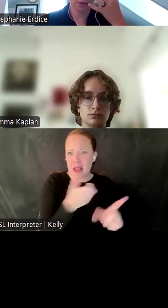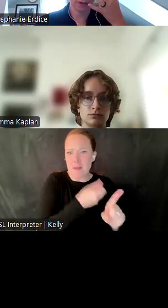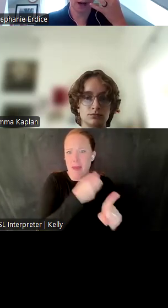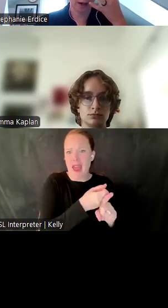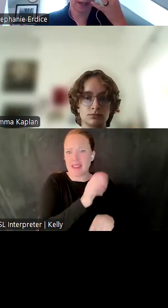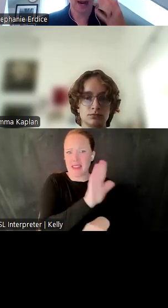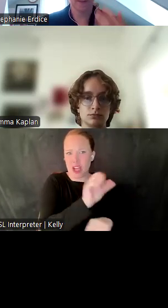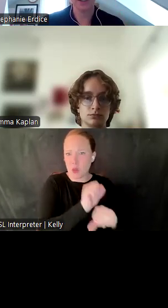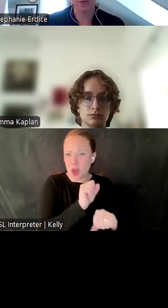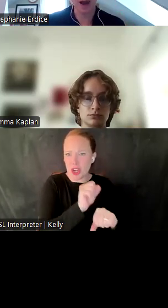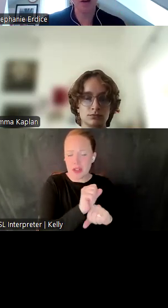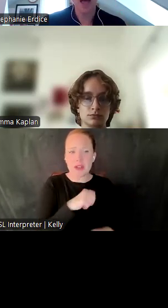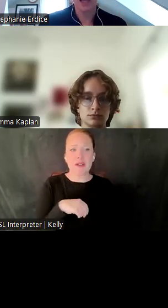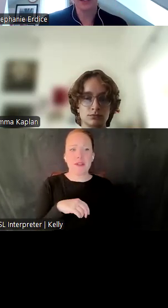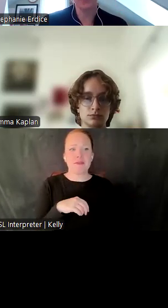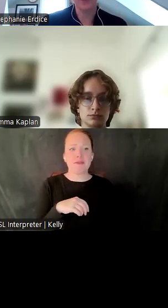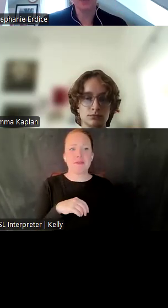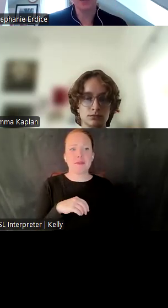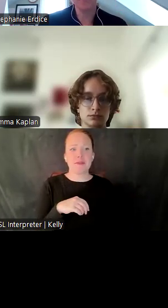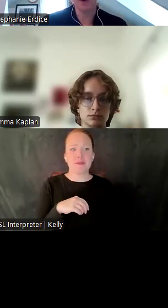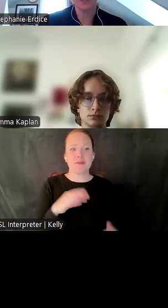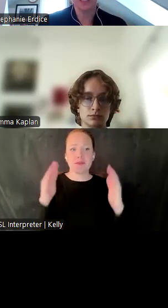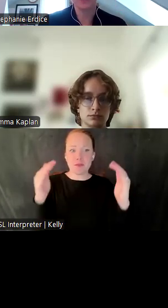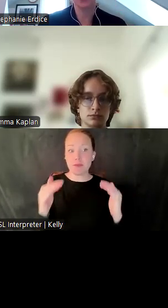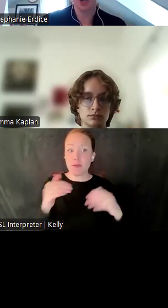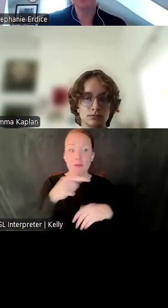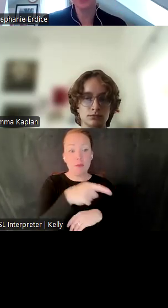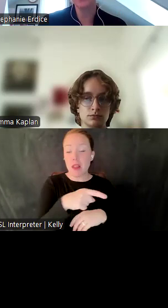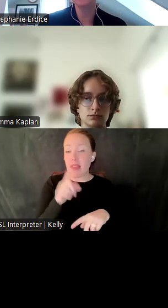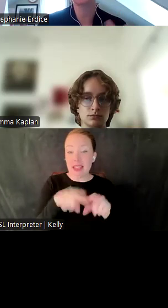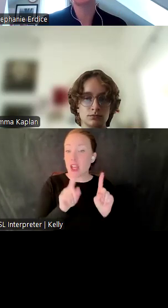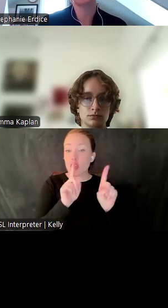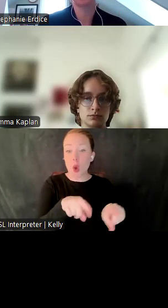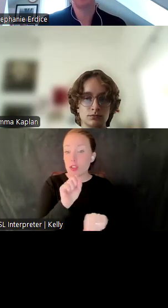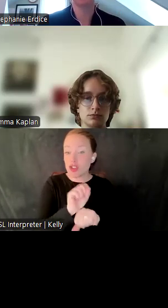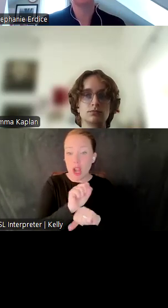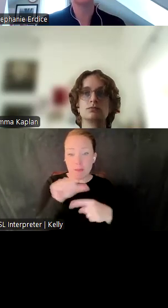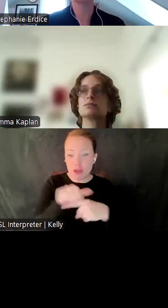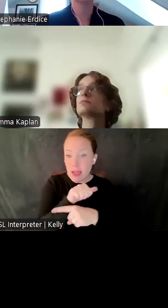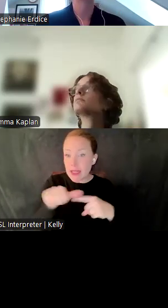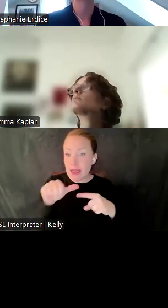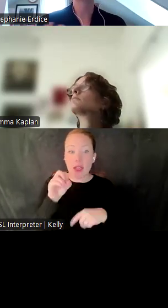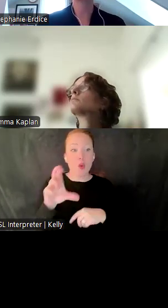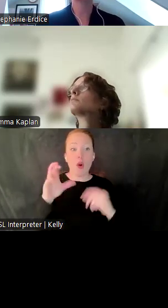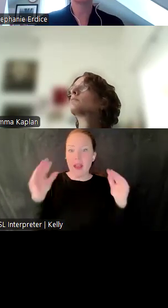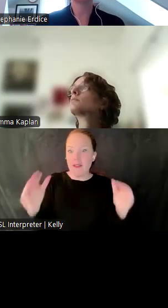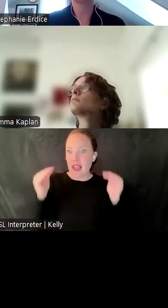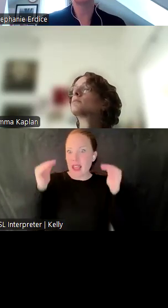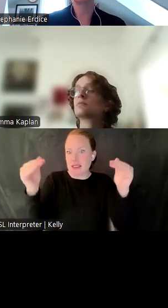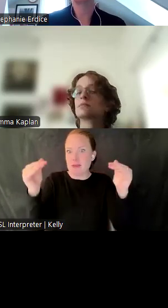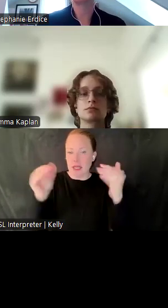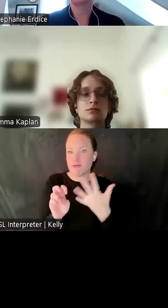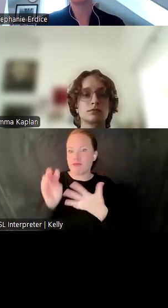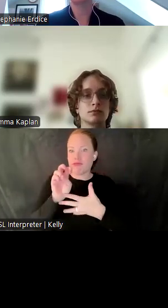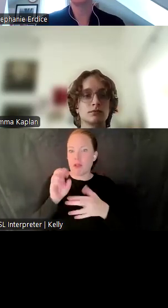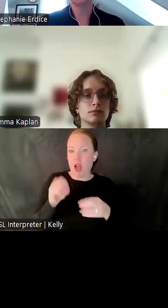employment-related abuse can happen as well, like forbidding them from attending job trainings or advancement opportunities. So think about in your